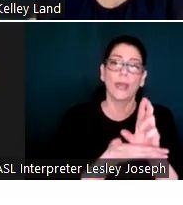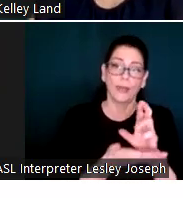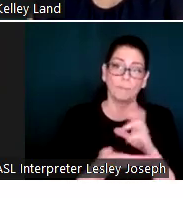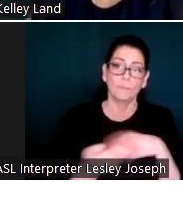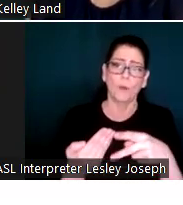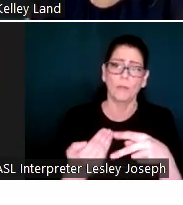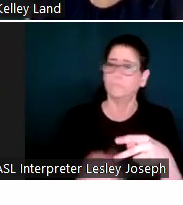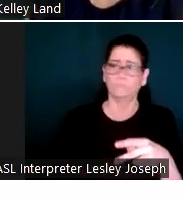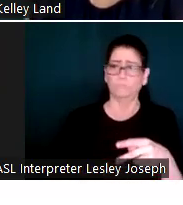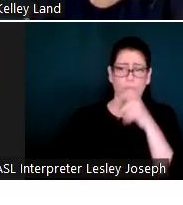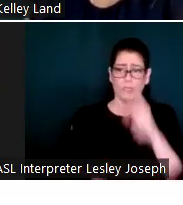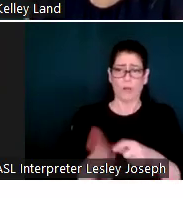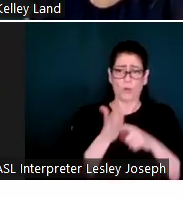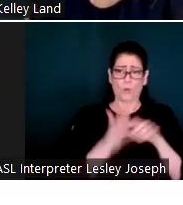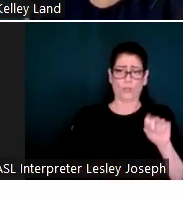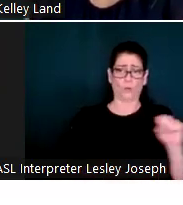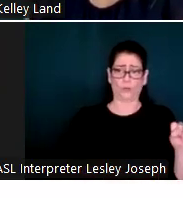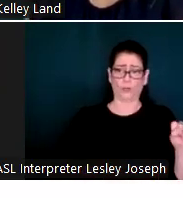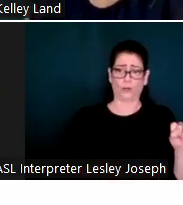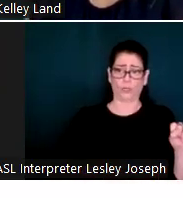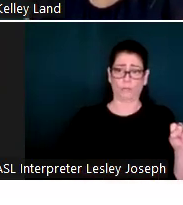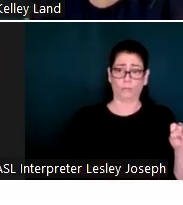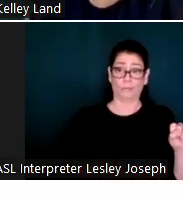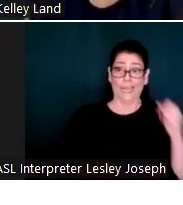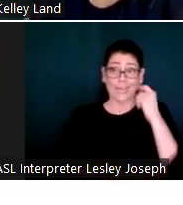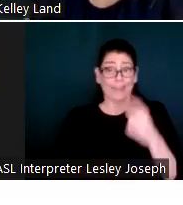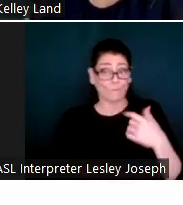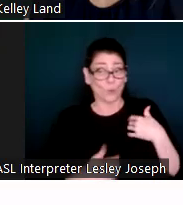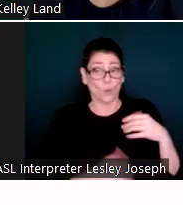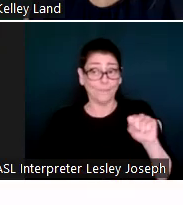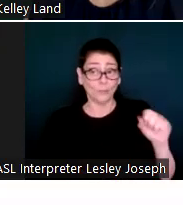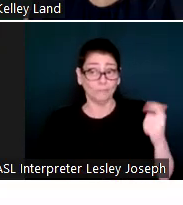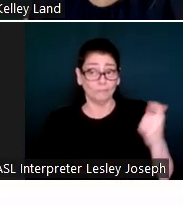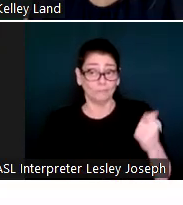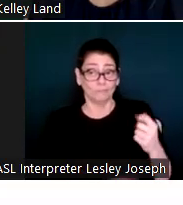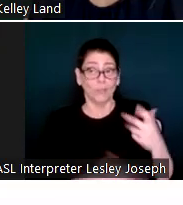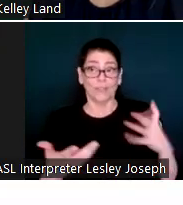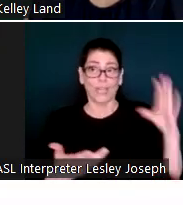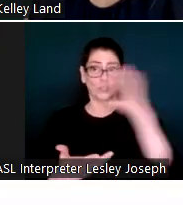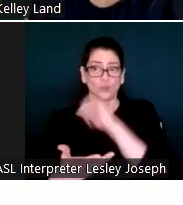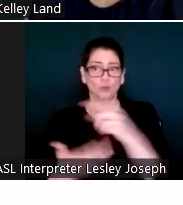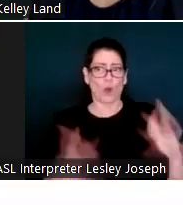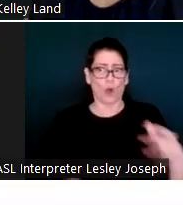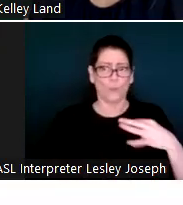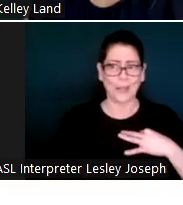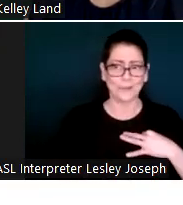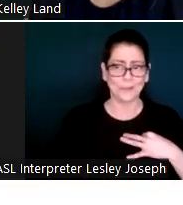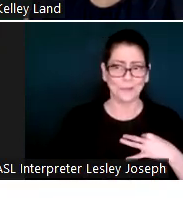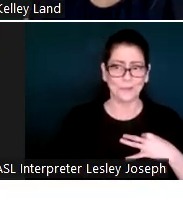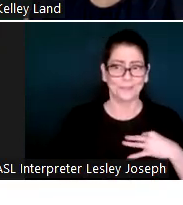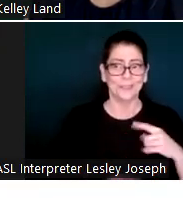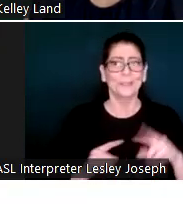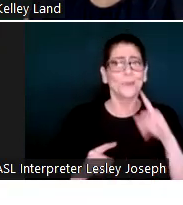Social Security. If you are, you're automatically eligible or you're presumed eligible. So there is an emphasis from VR